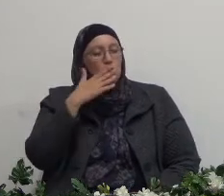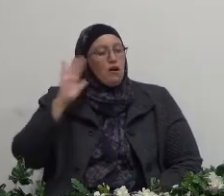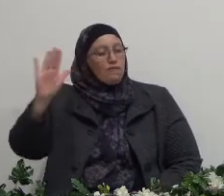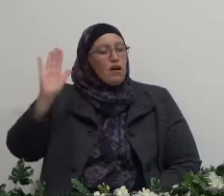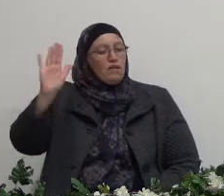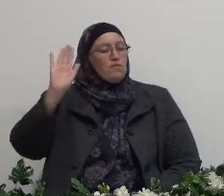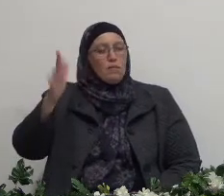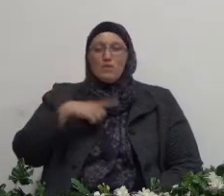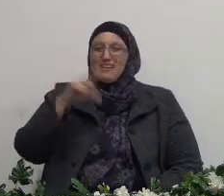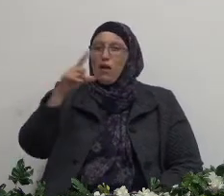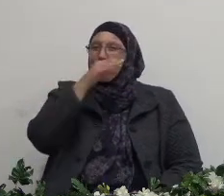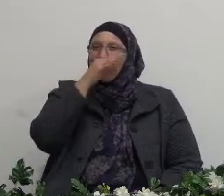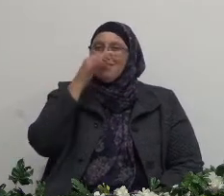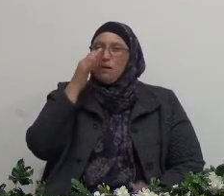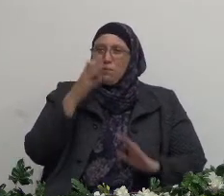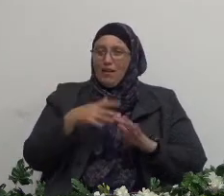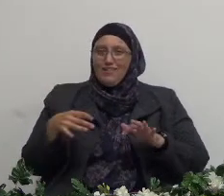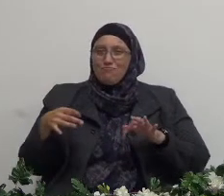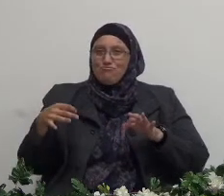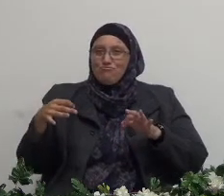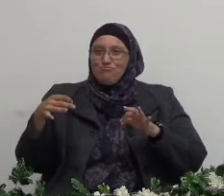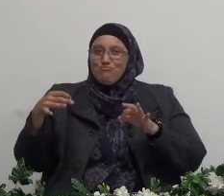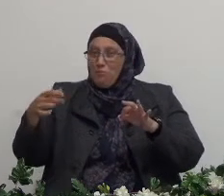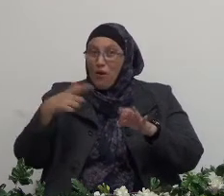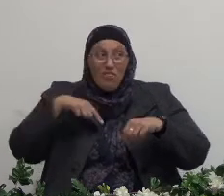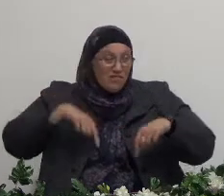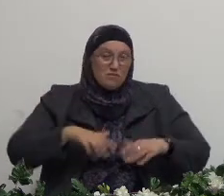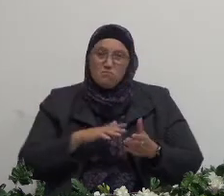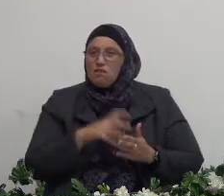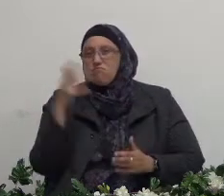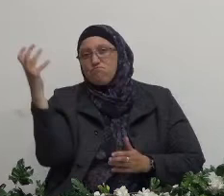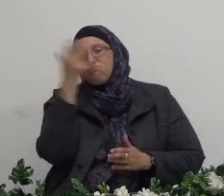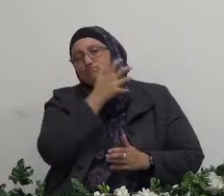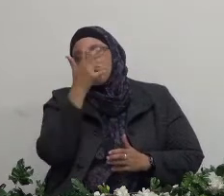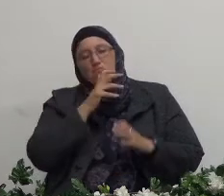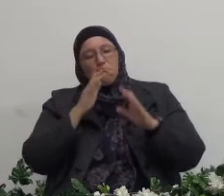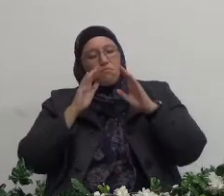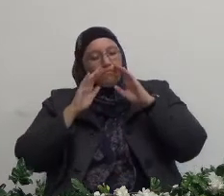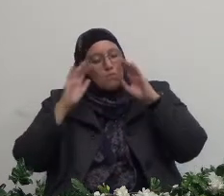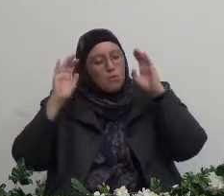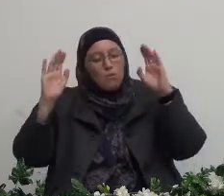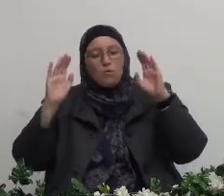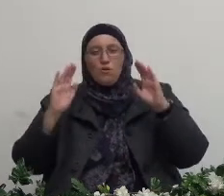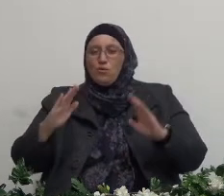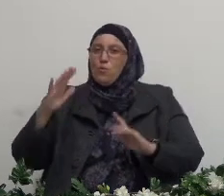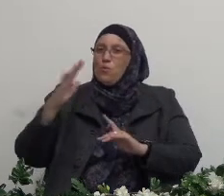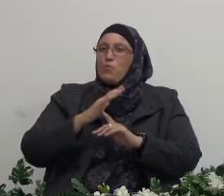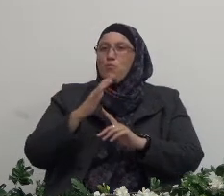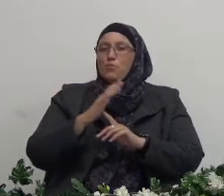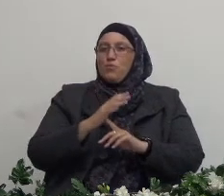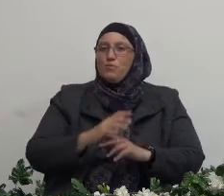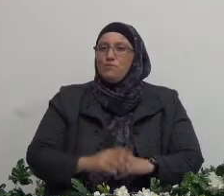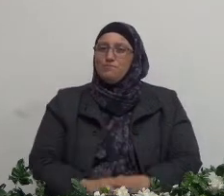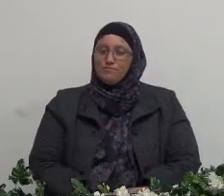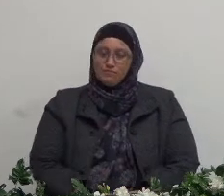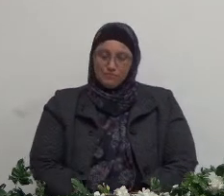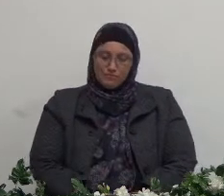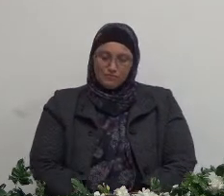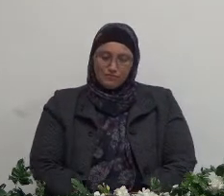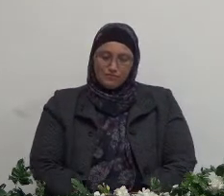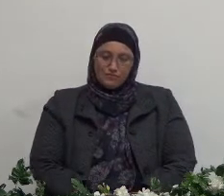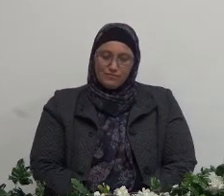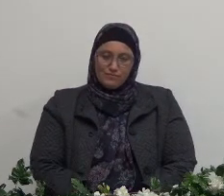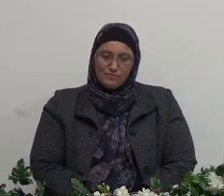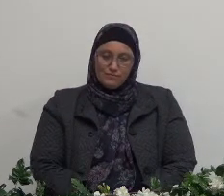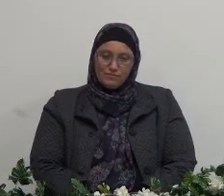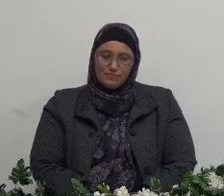give sanctity to this month. So in this regard, because you have this thought in